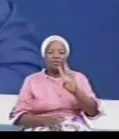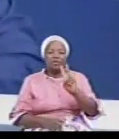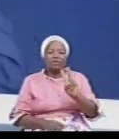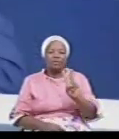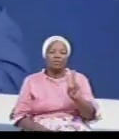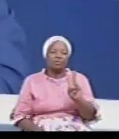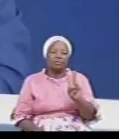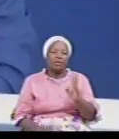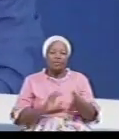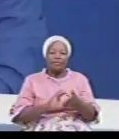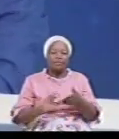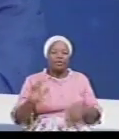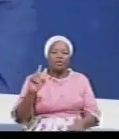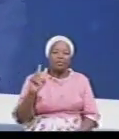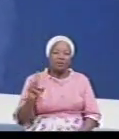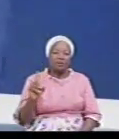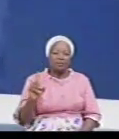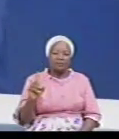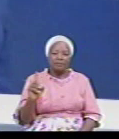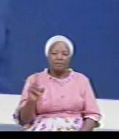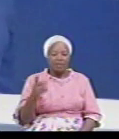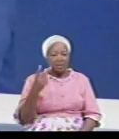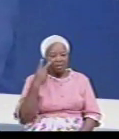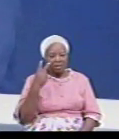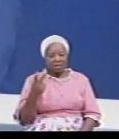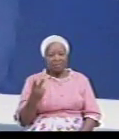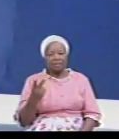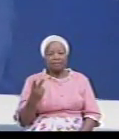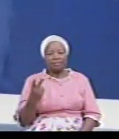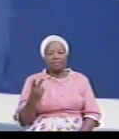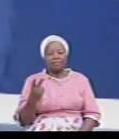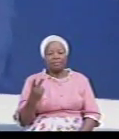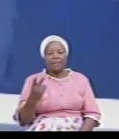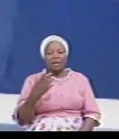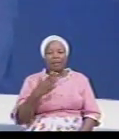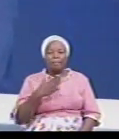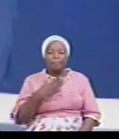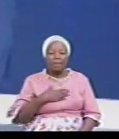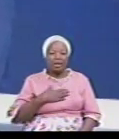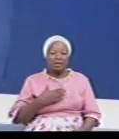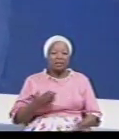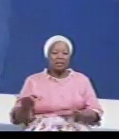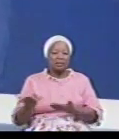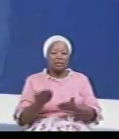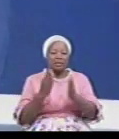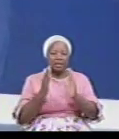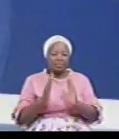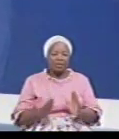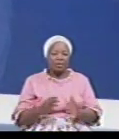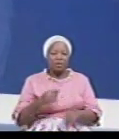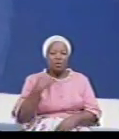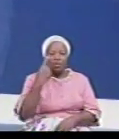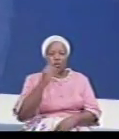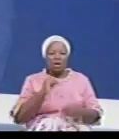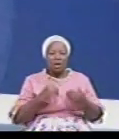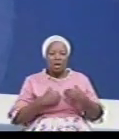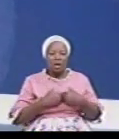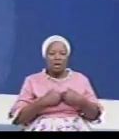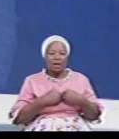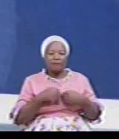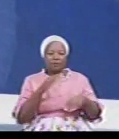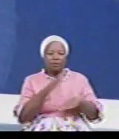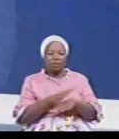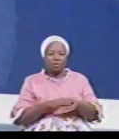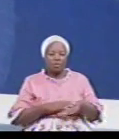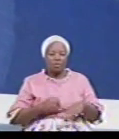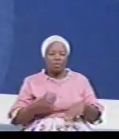and verse 1. Behold, my servant, whom I uphold, my